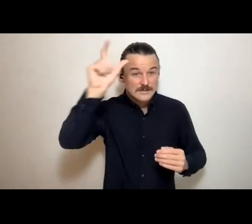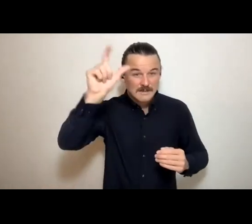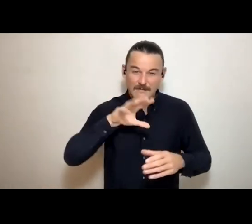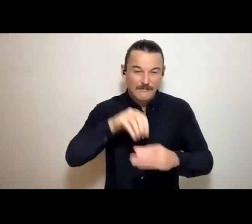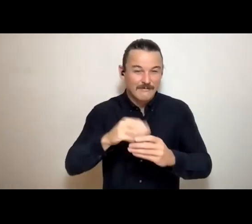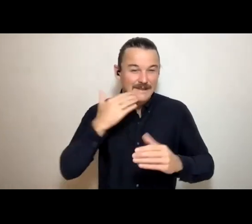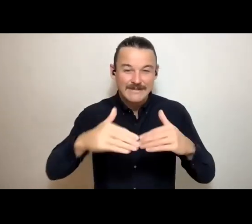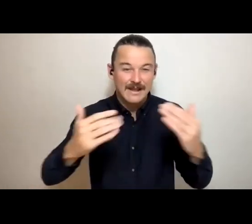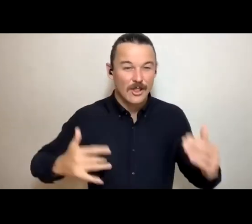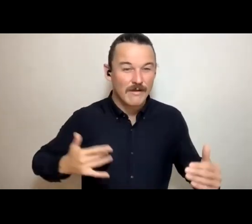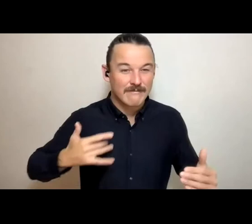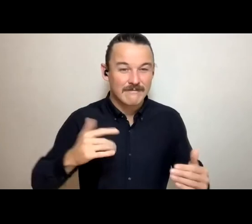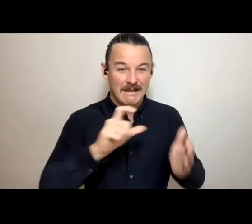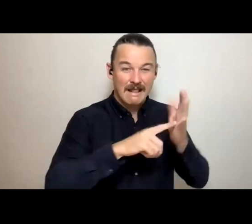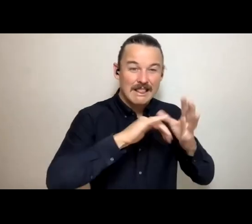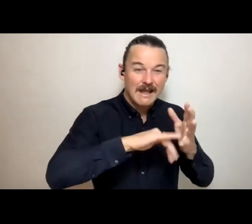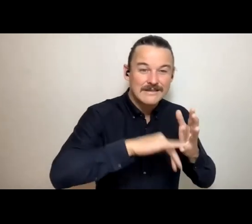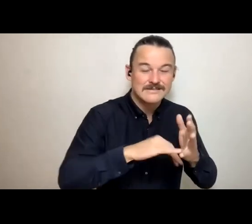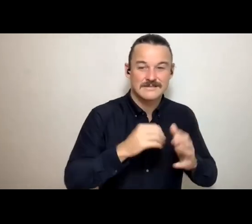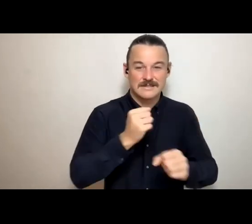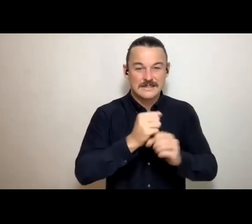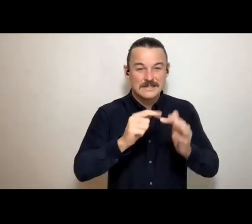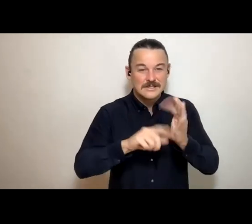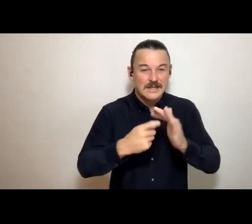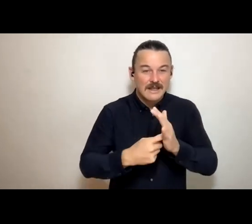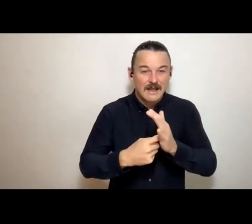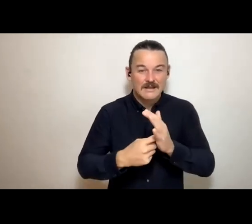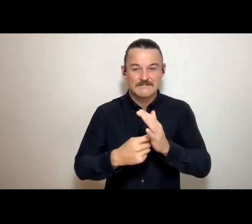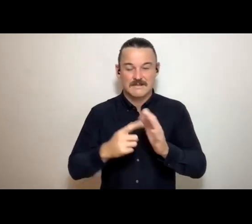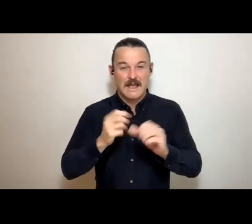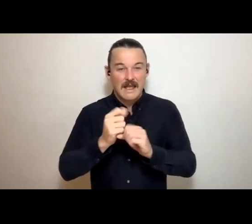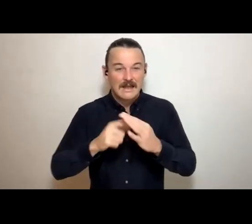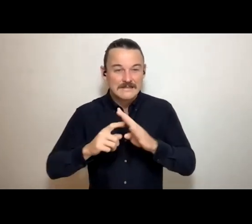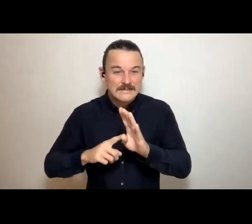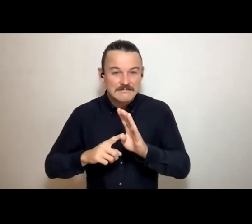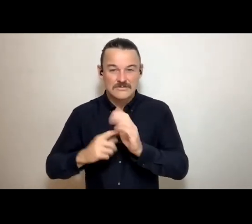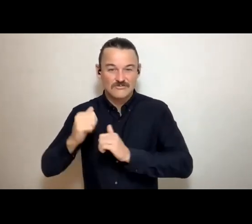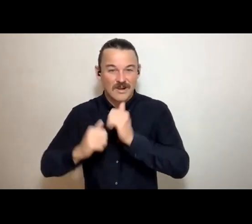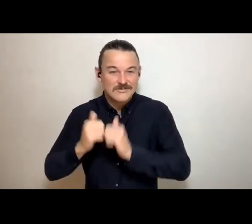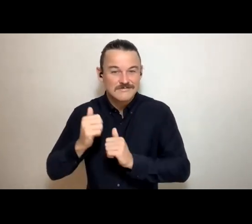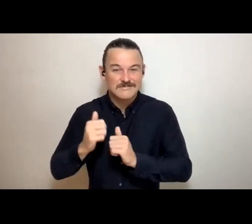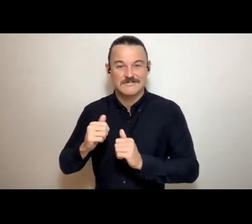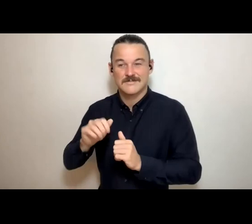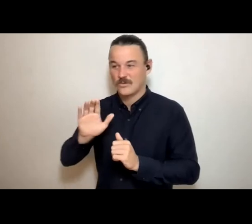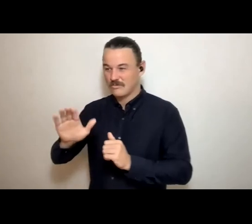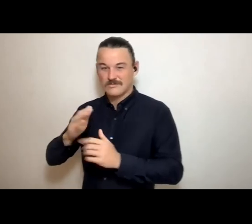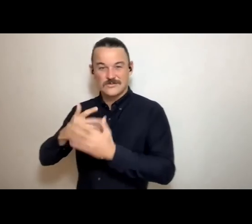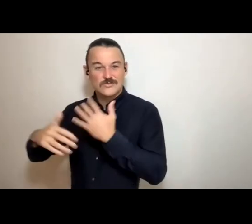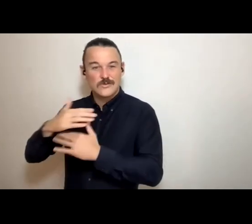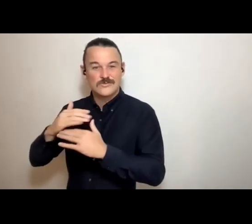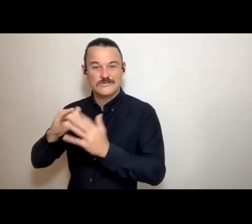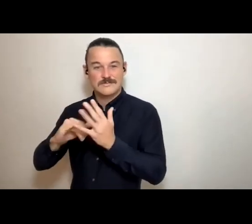Class, gender, agency, structure, social status, deviance and more. These are all